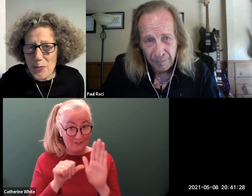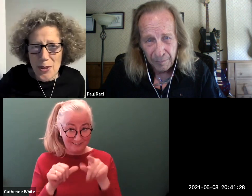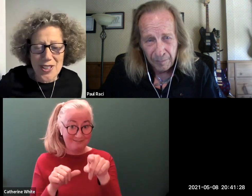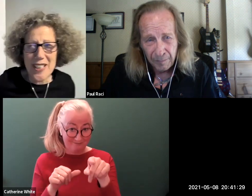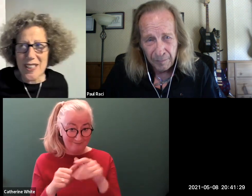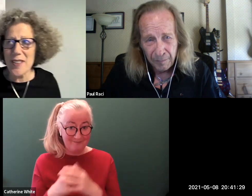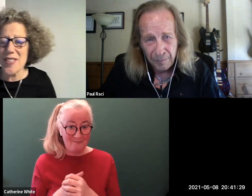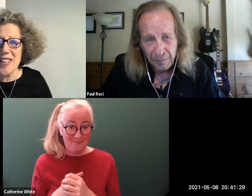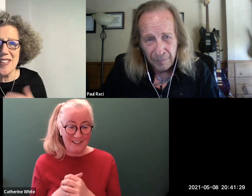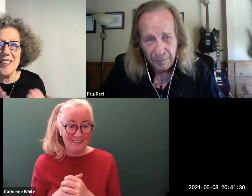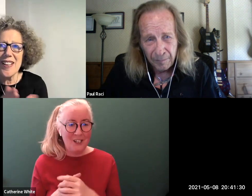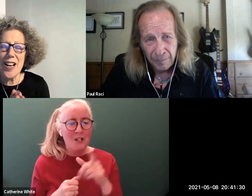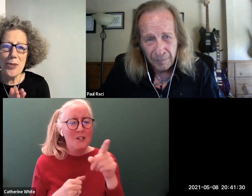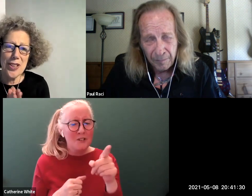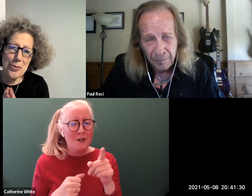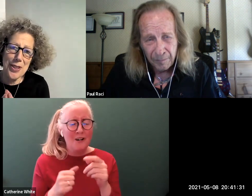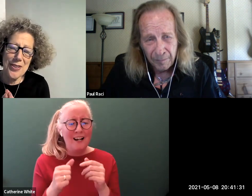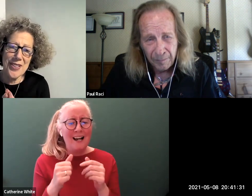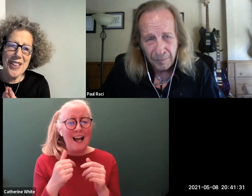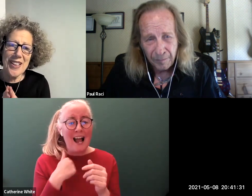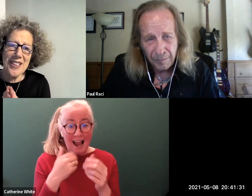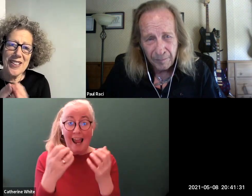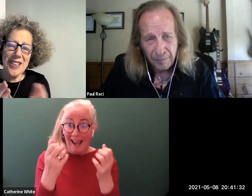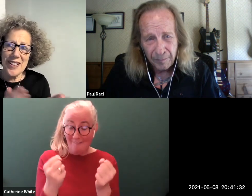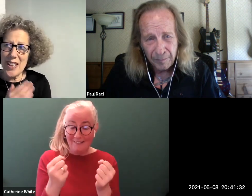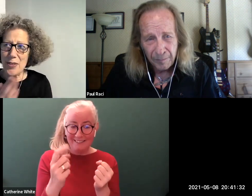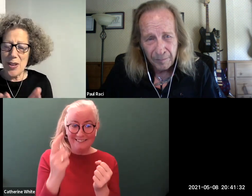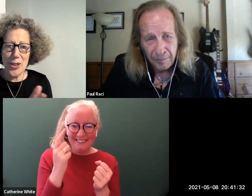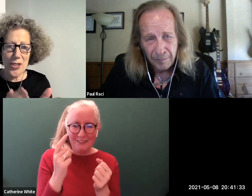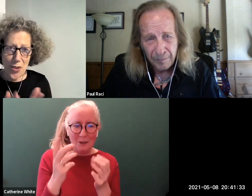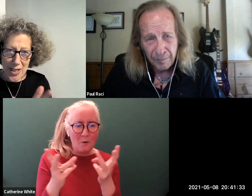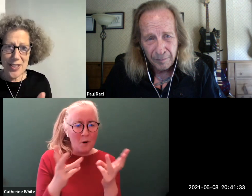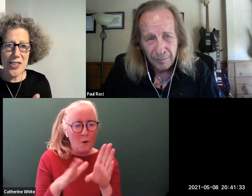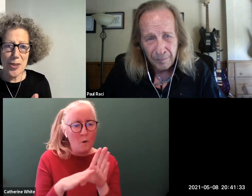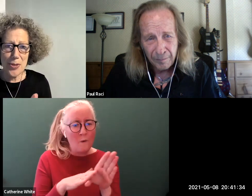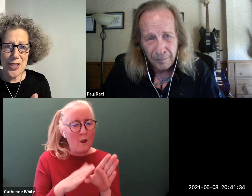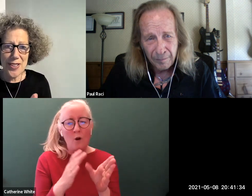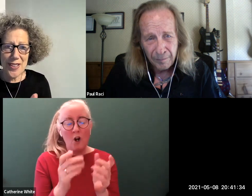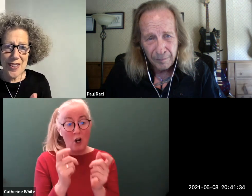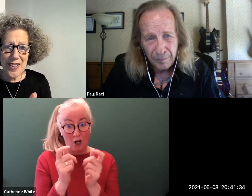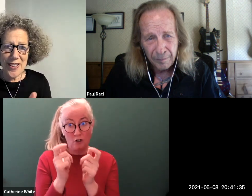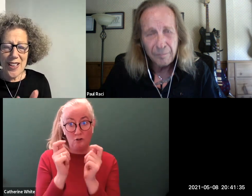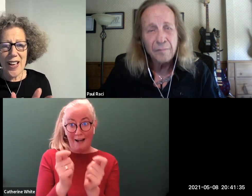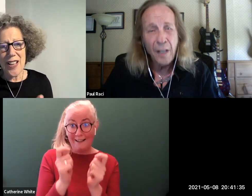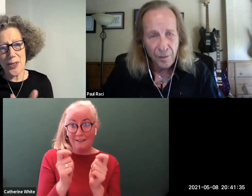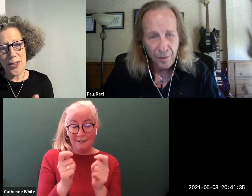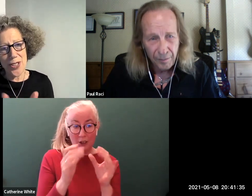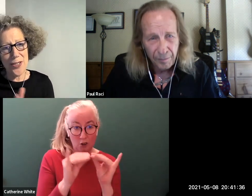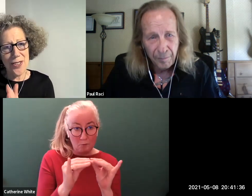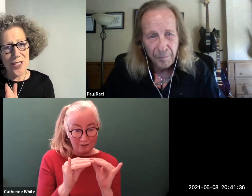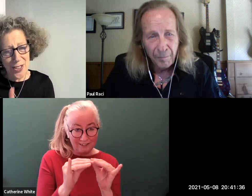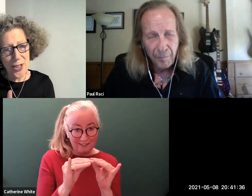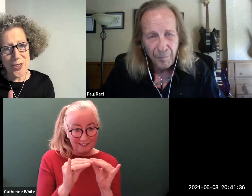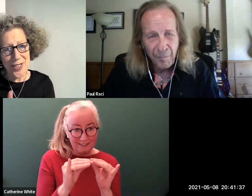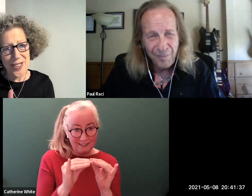interesting from what little I've seen. I've worked with, if you like, trained interpreters and Yes.